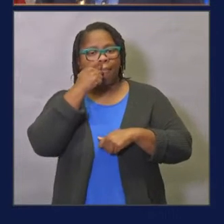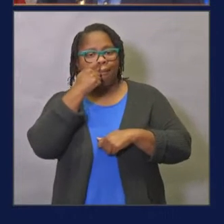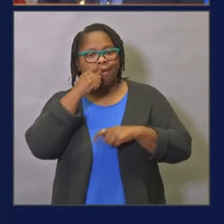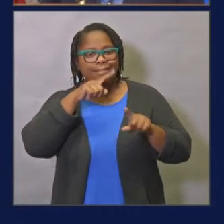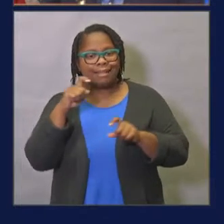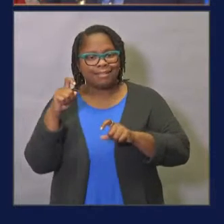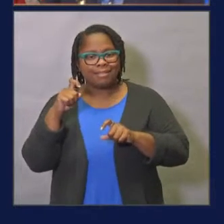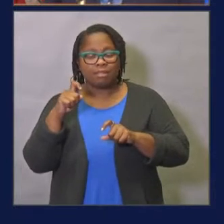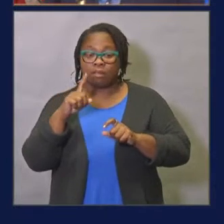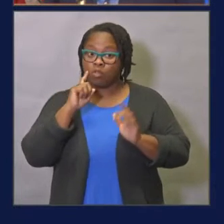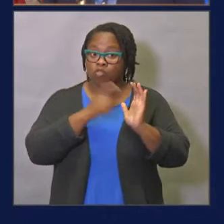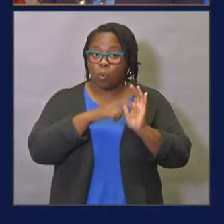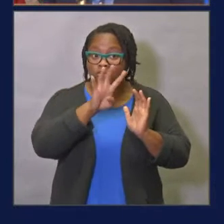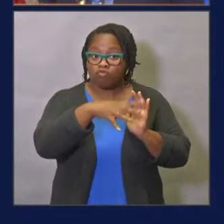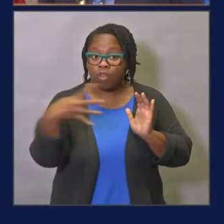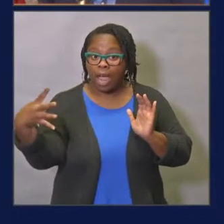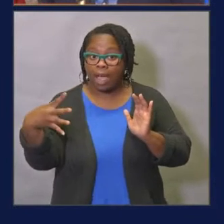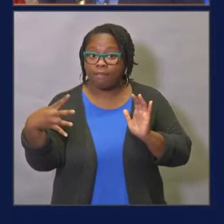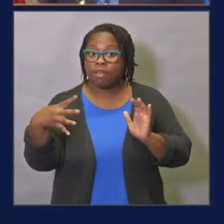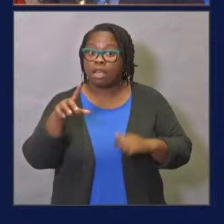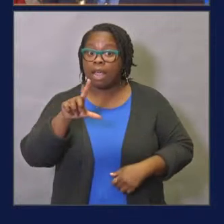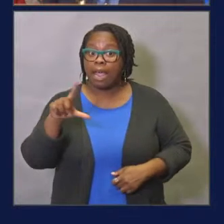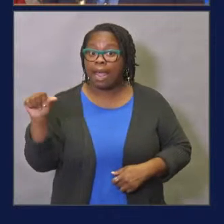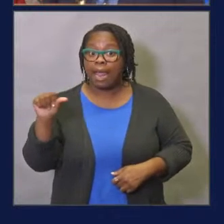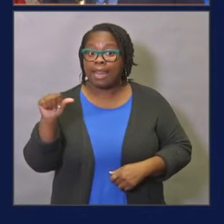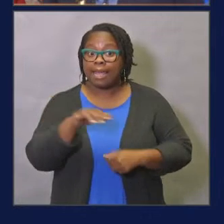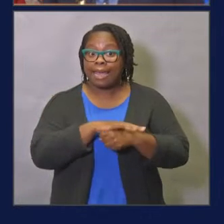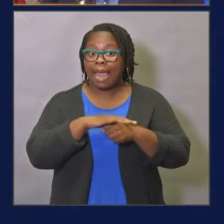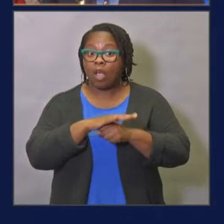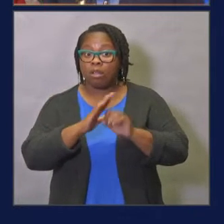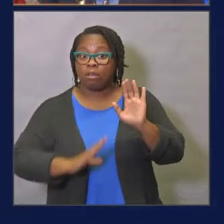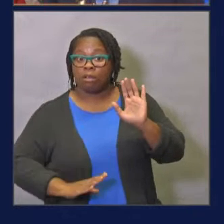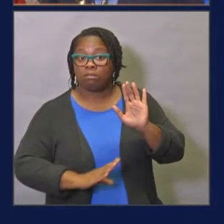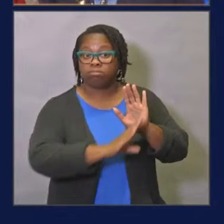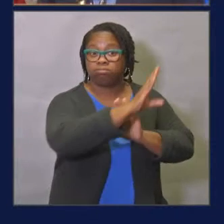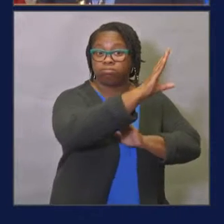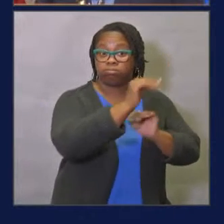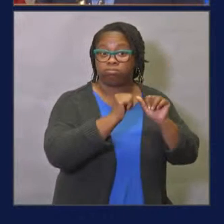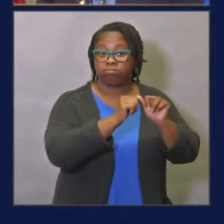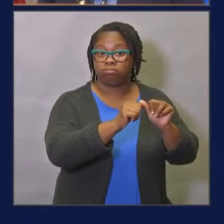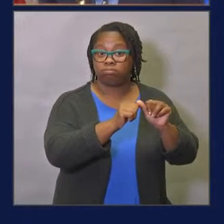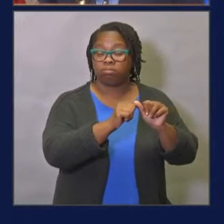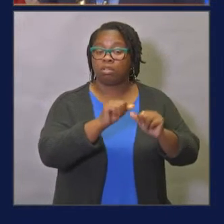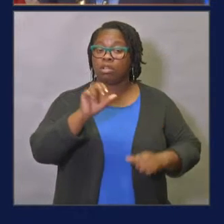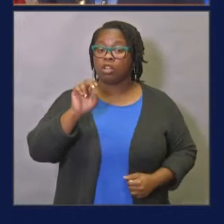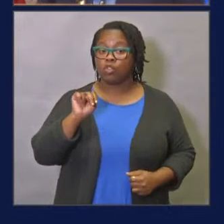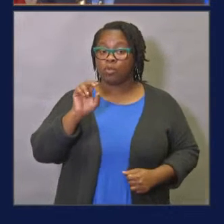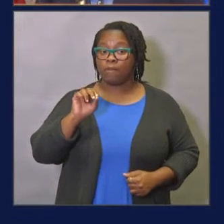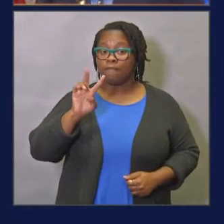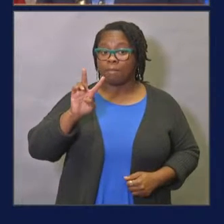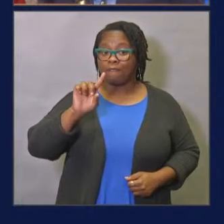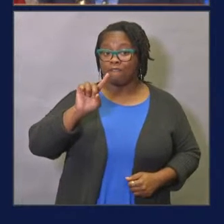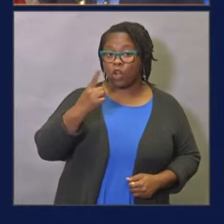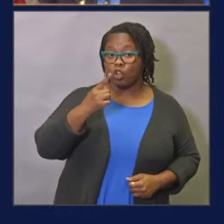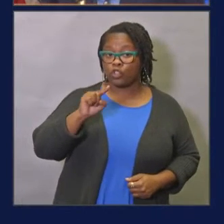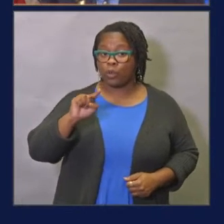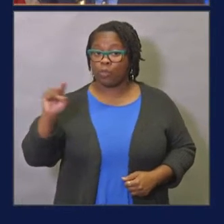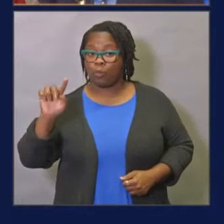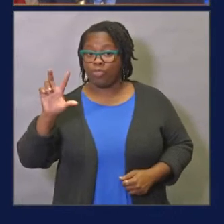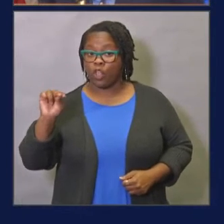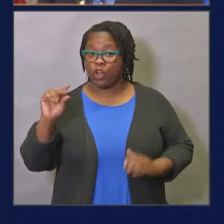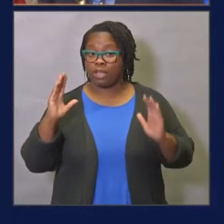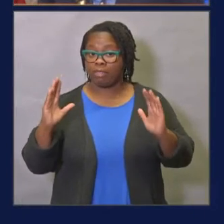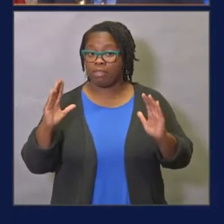the surge in COVID-19 cases in LA County continues. From November 1st through November 30th, average daily